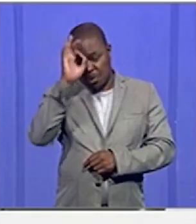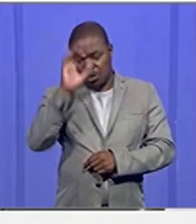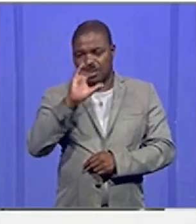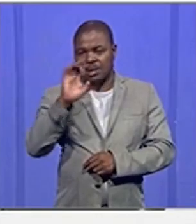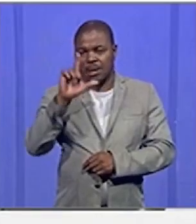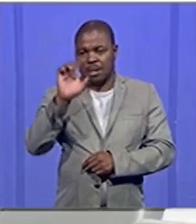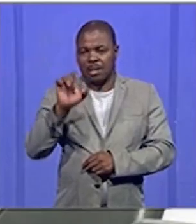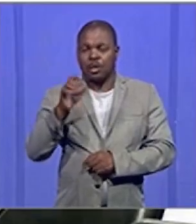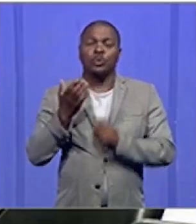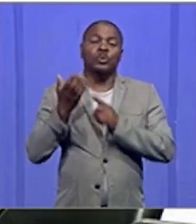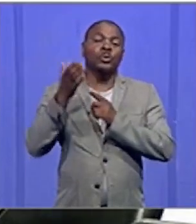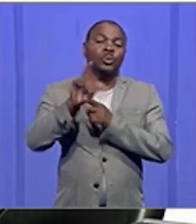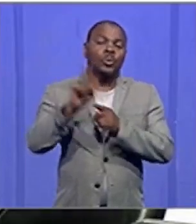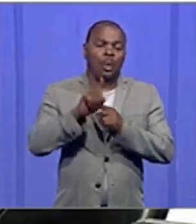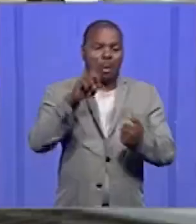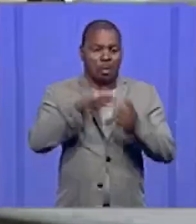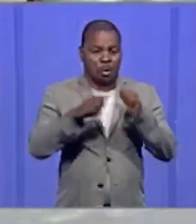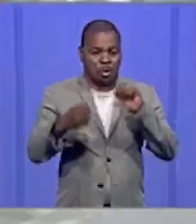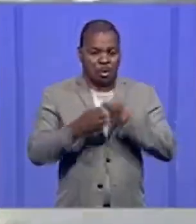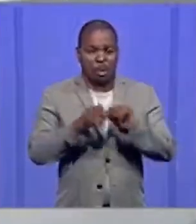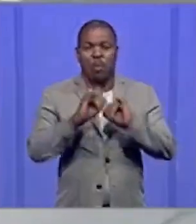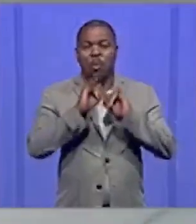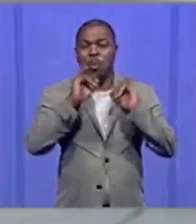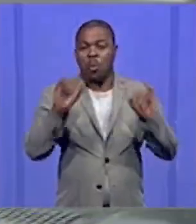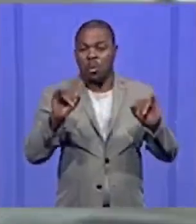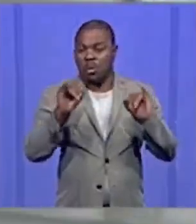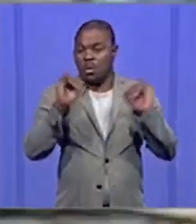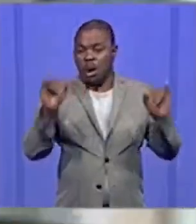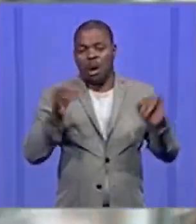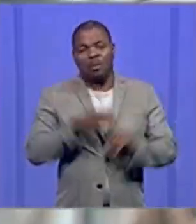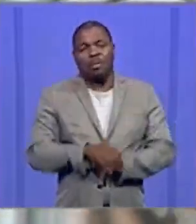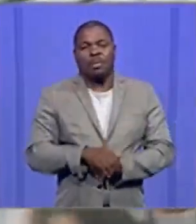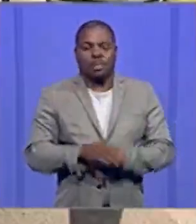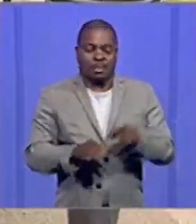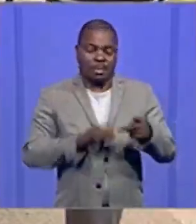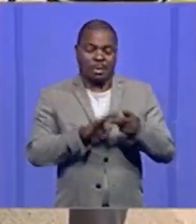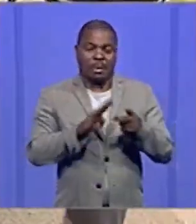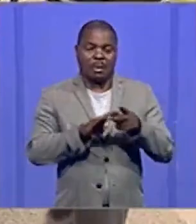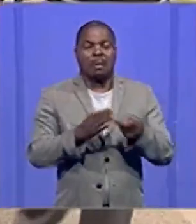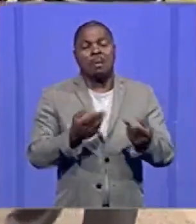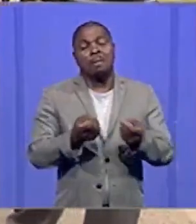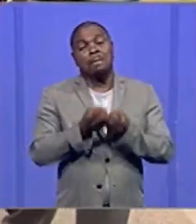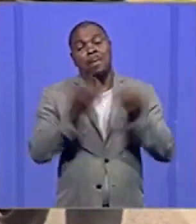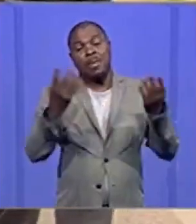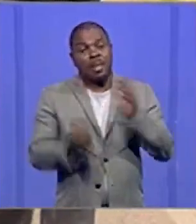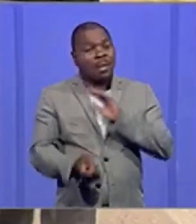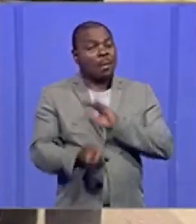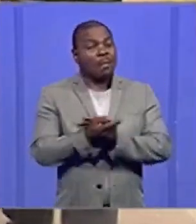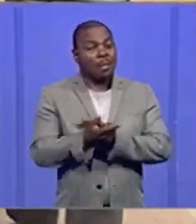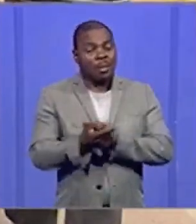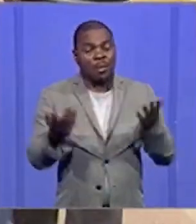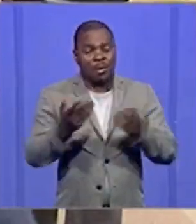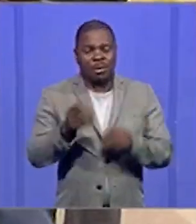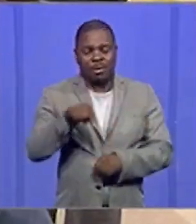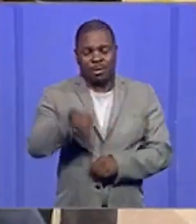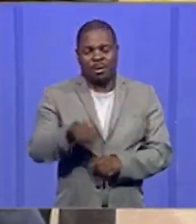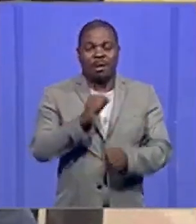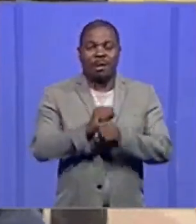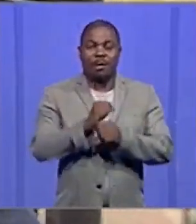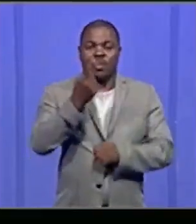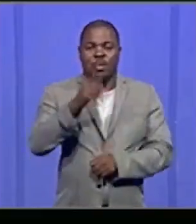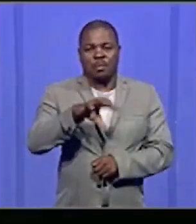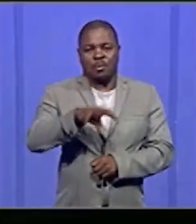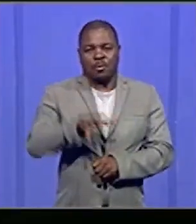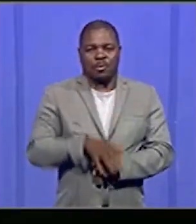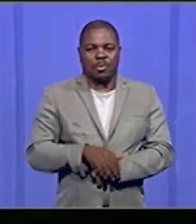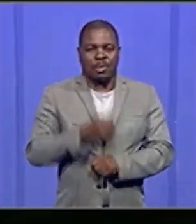Bekicele di supa fa bothata jono bo etetsegela kwa pele mme ditiragalo tseo gantsi di tlhagelela mo profensing ya Gauteng.